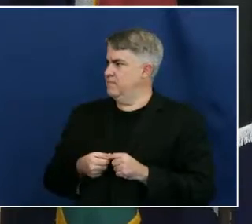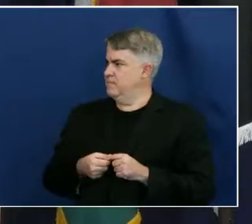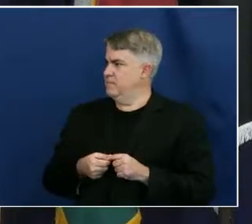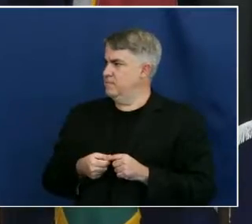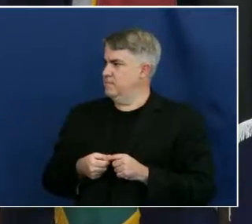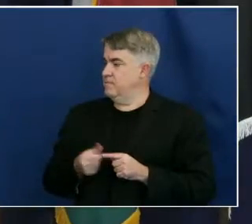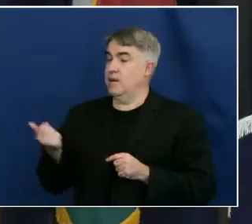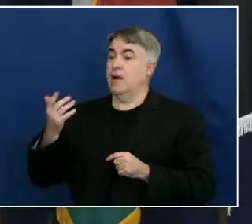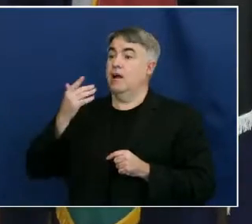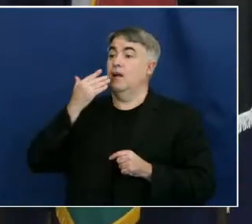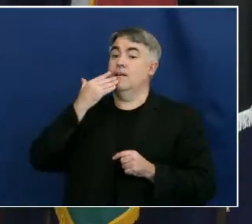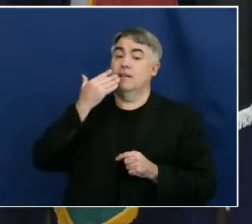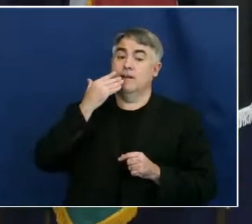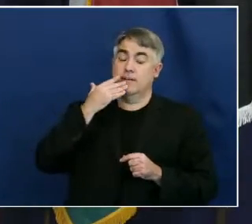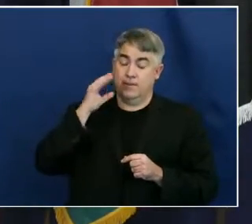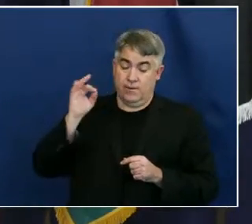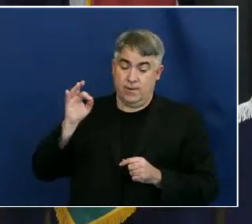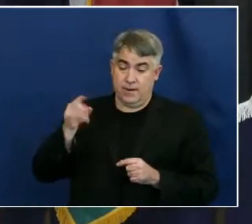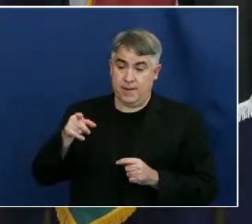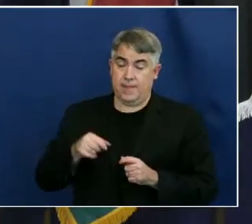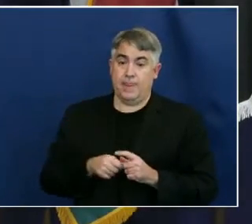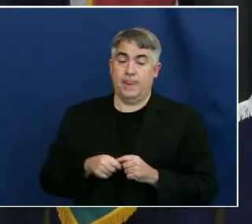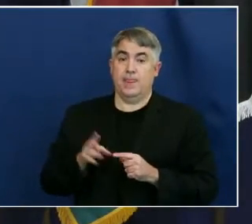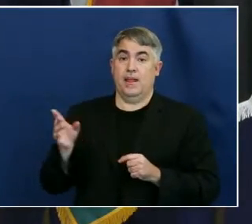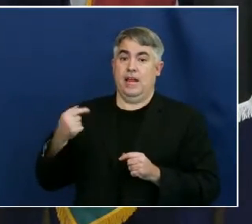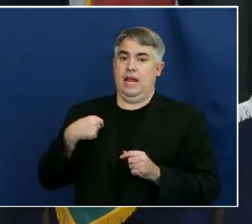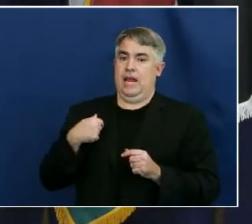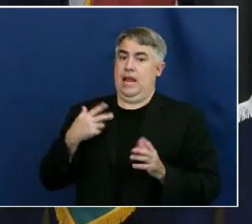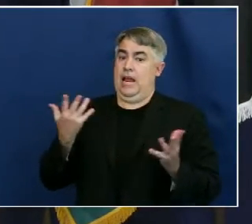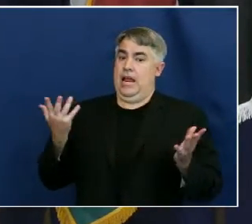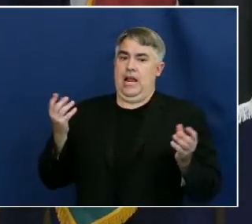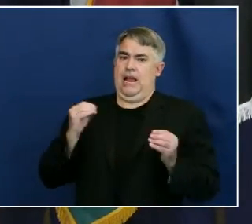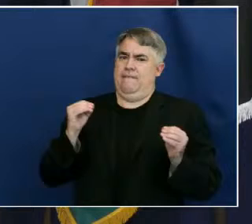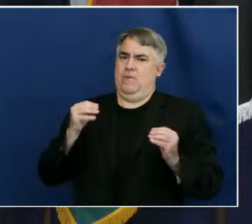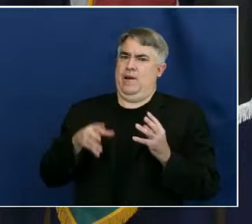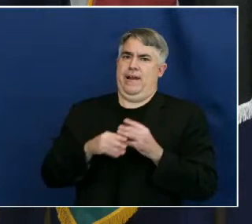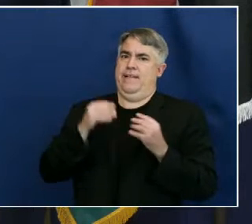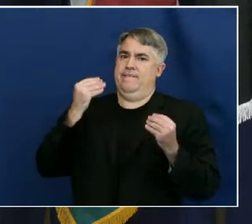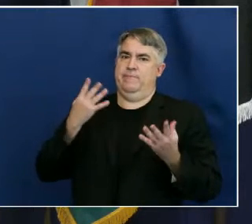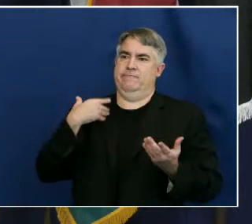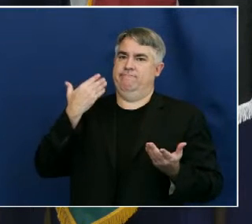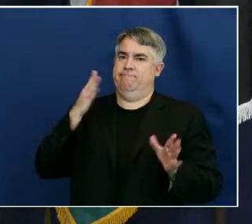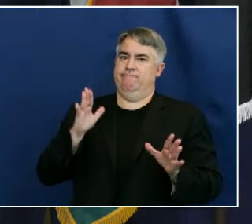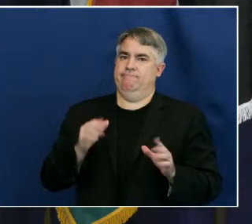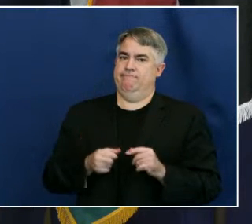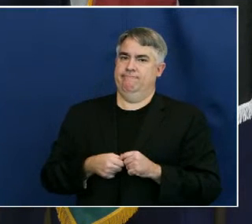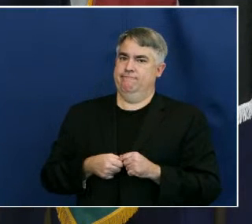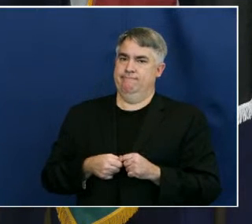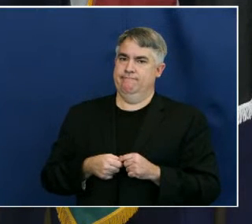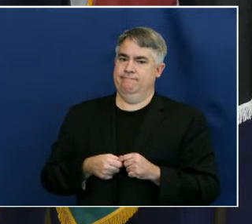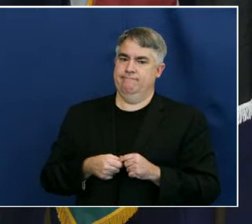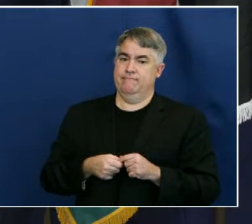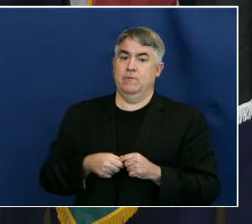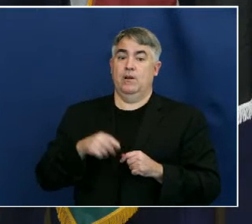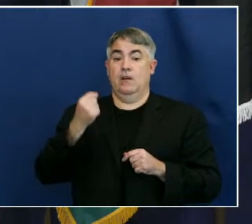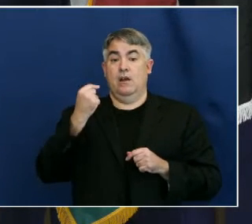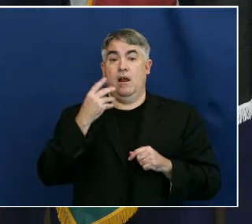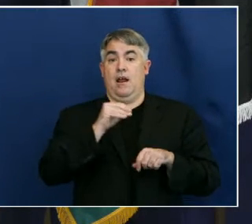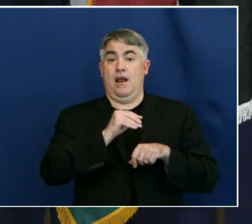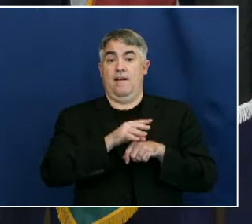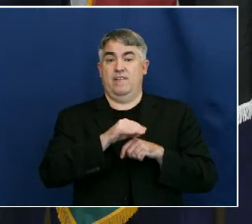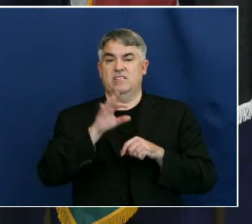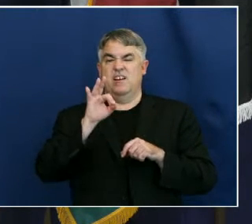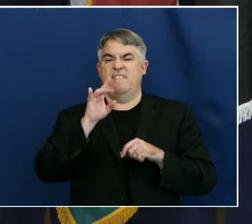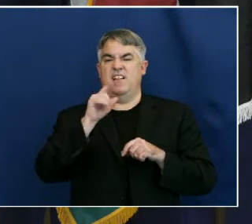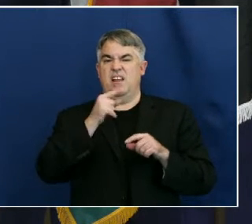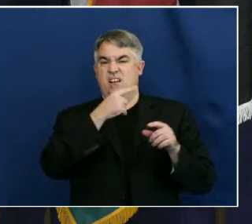I thank you for the question. I actually don't have any additional information. I can just summarize again, is that the advisory committee is going to